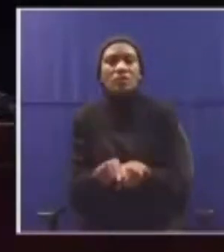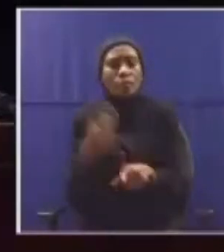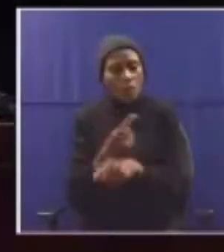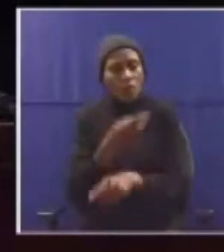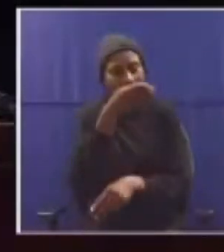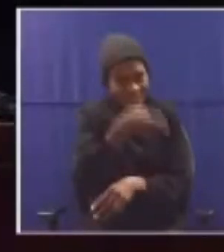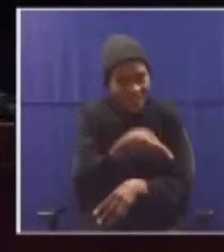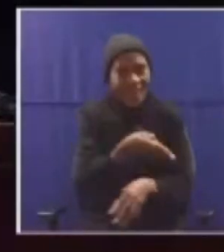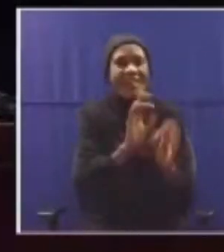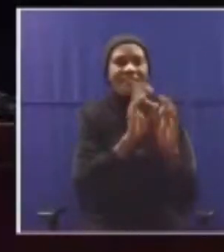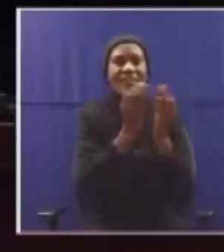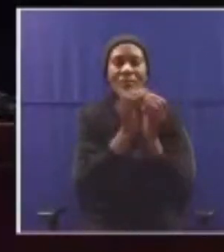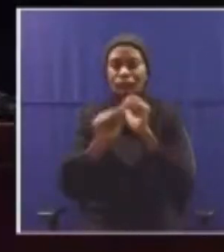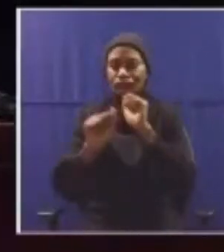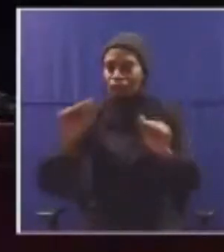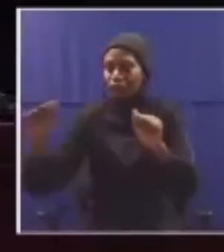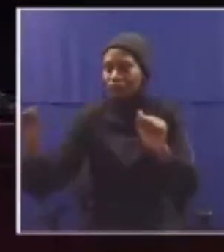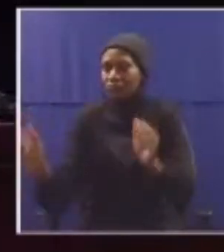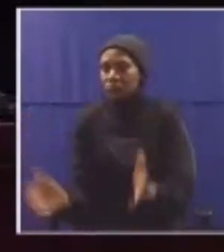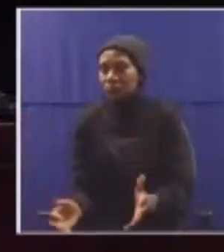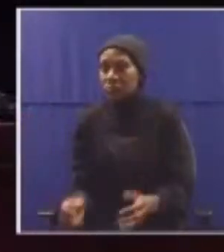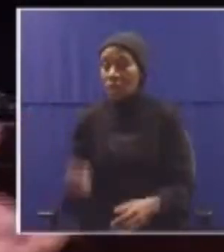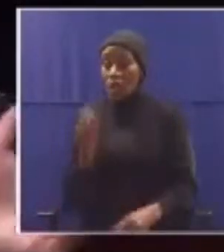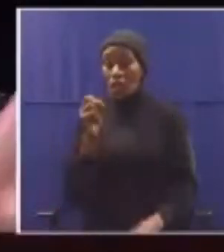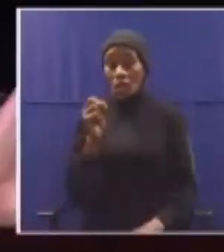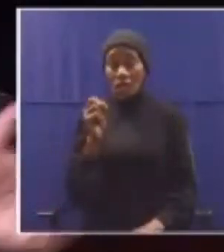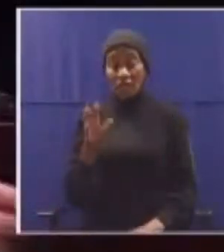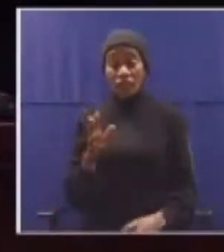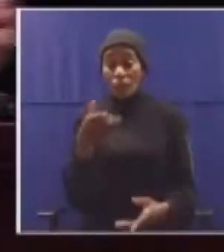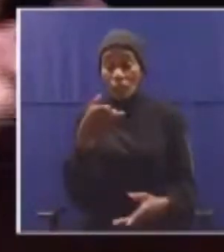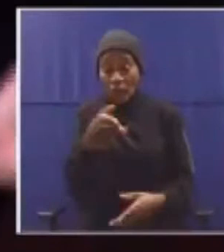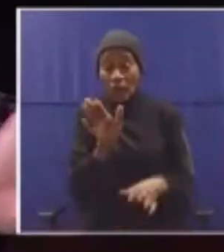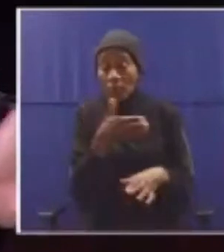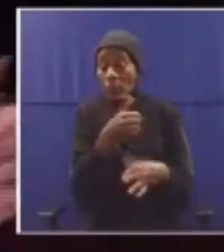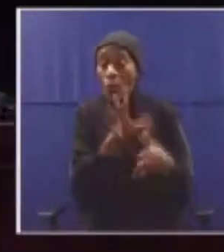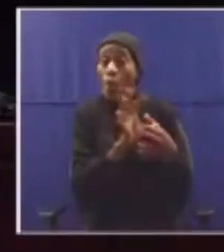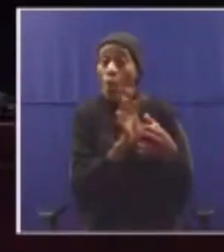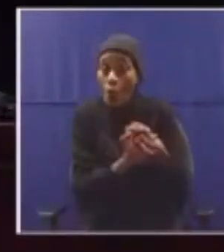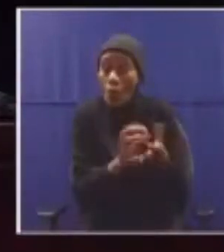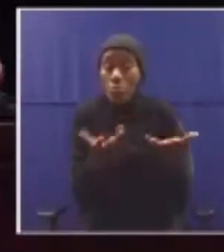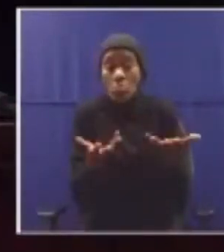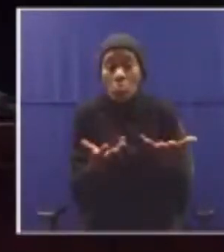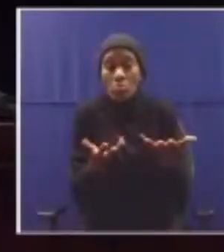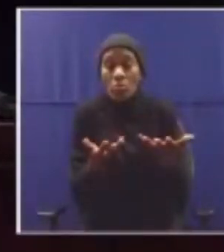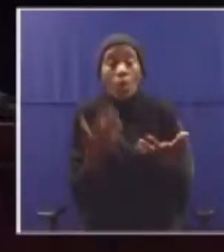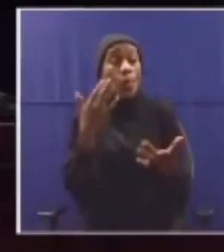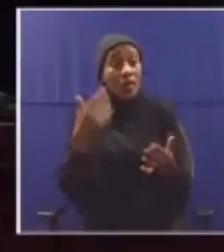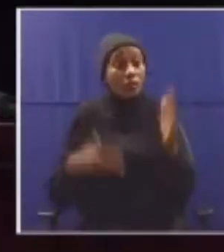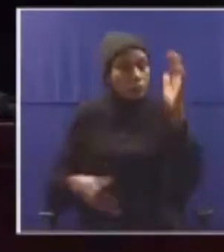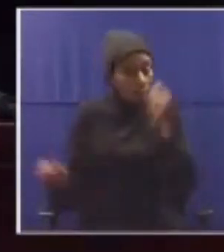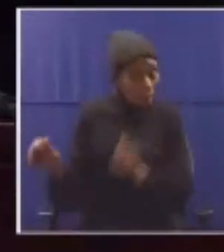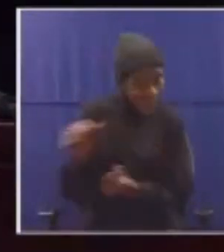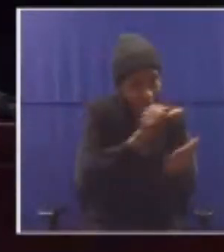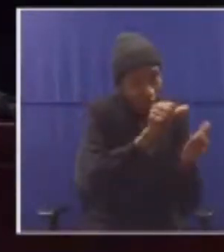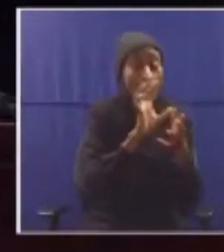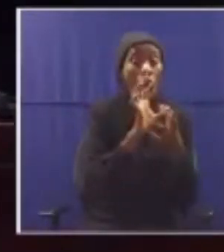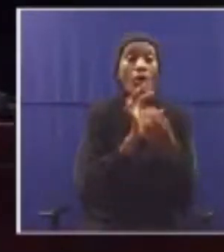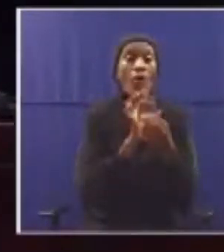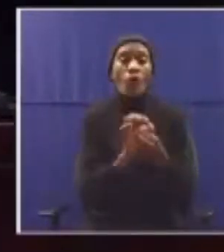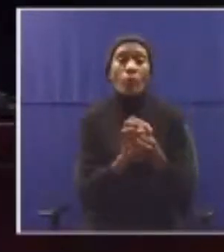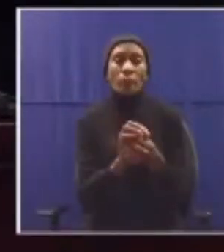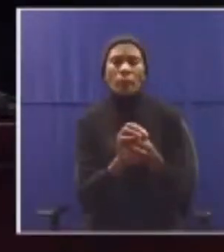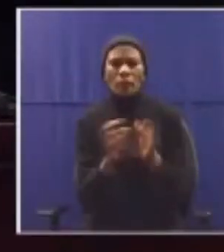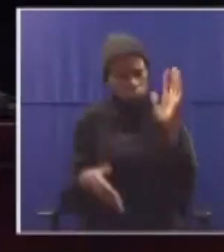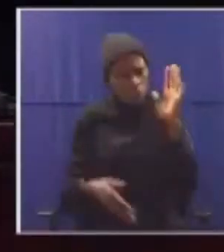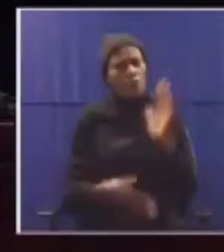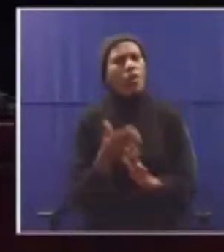for our families. If we are not in the house, we are not in Cape Town, when we get home, let's